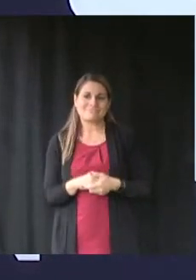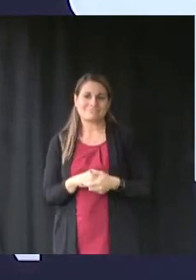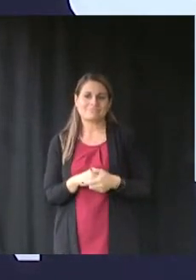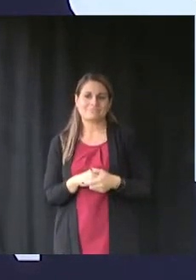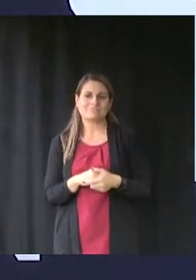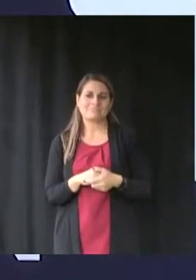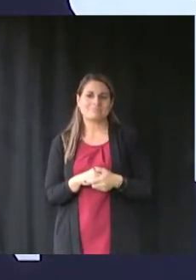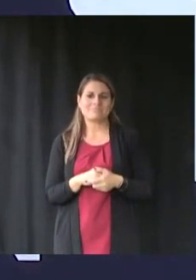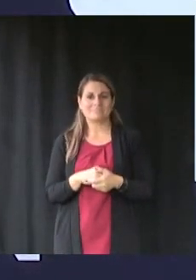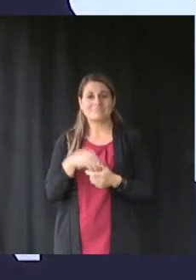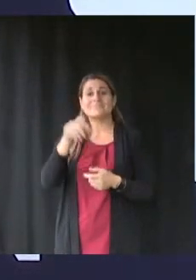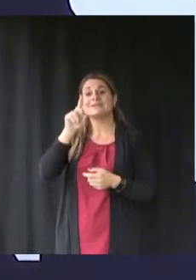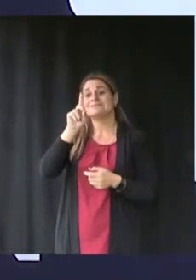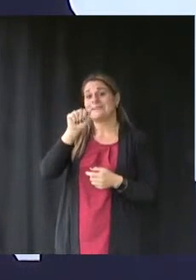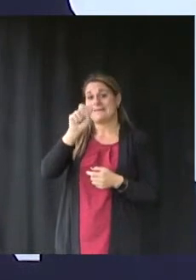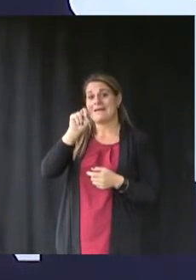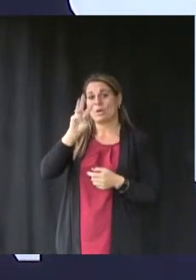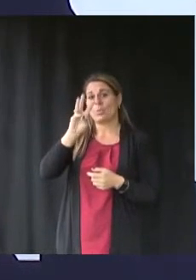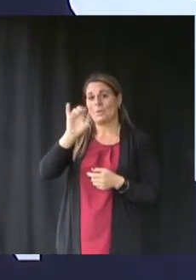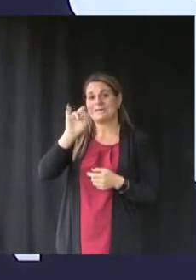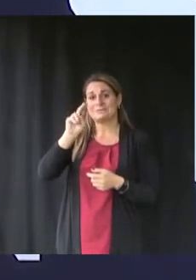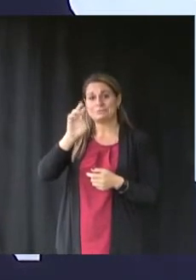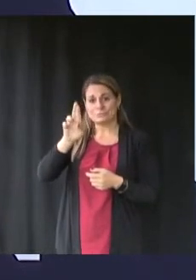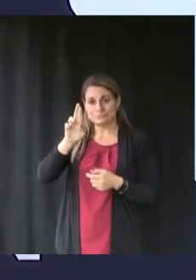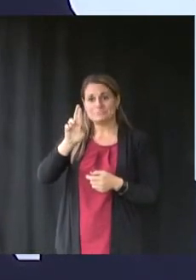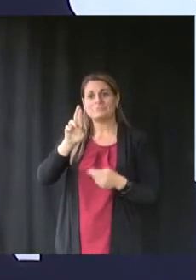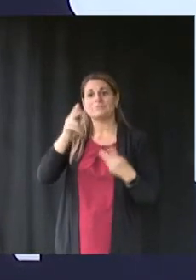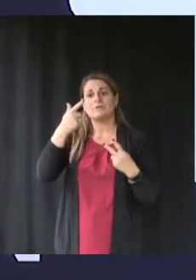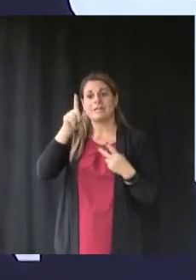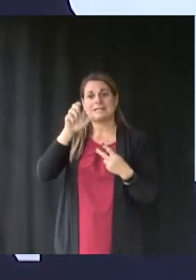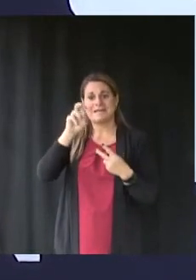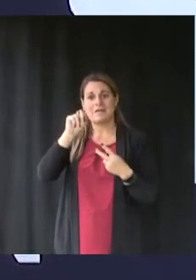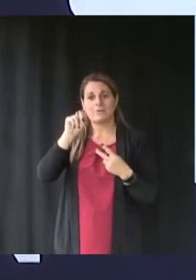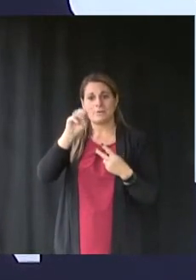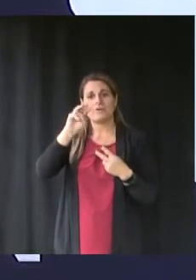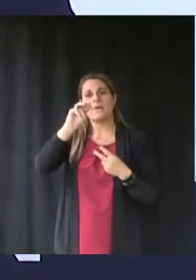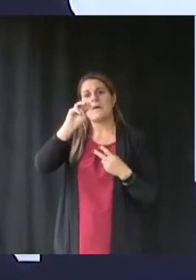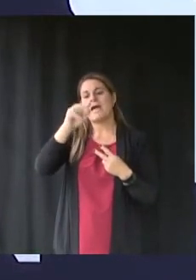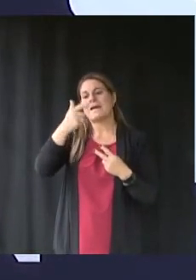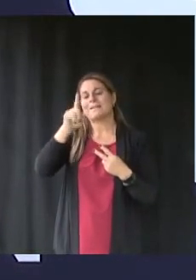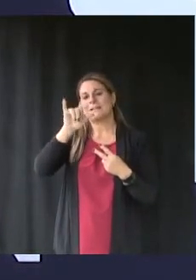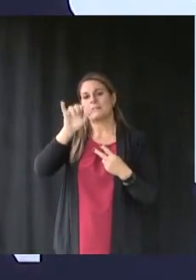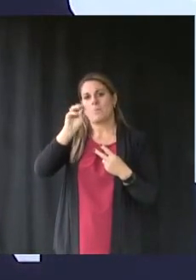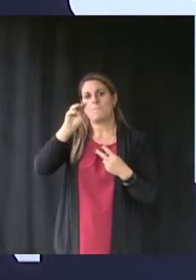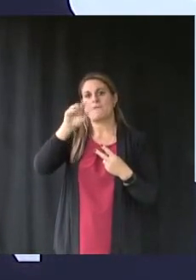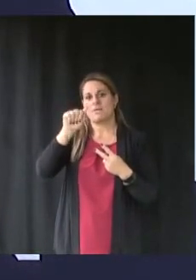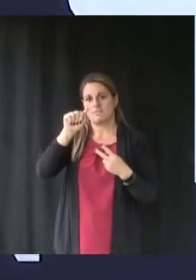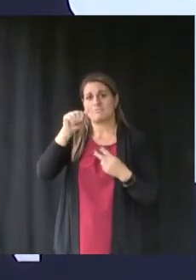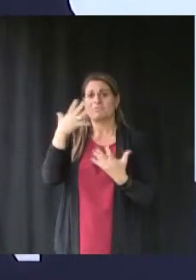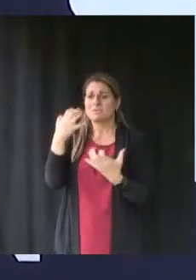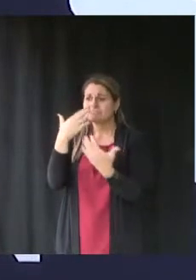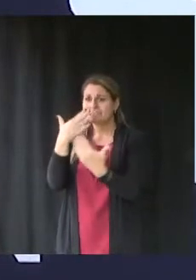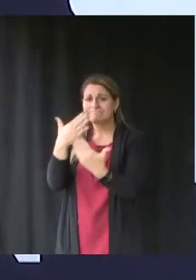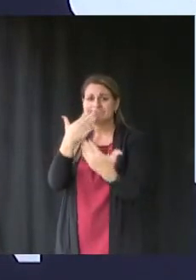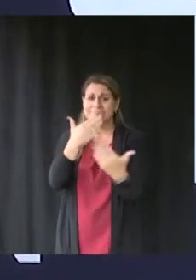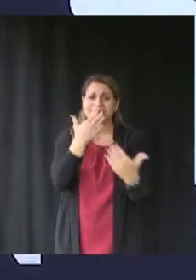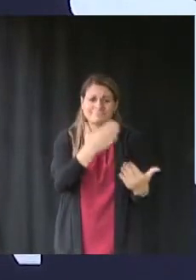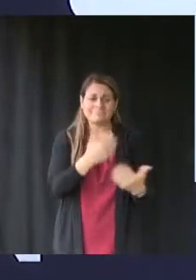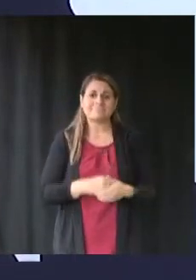Matoma, who's been the director of the Dodd Impact Program. Glenn, thank you for everything you've done as well. And Kathy.